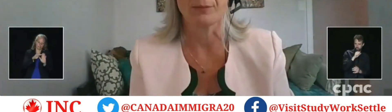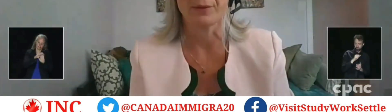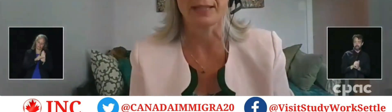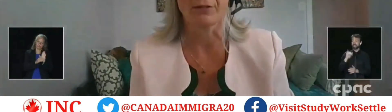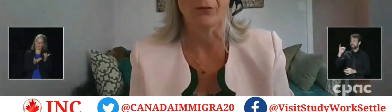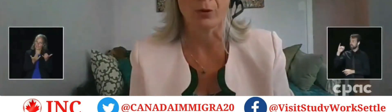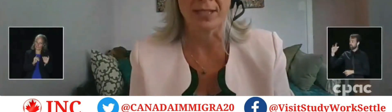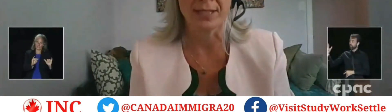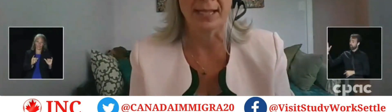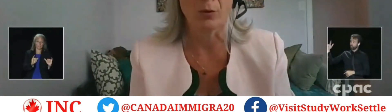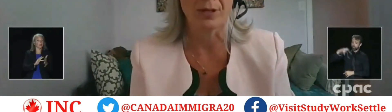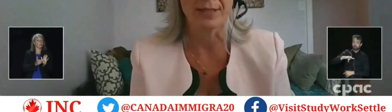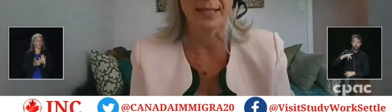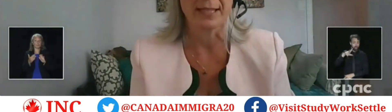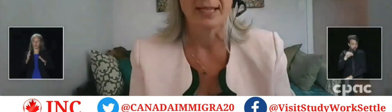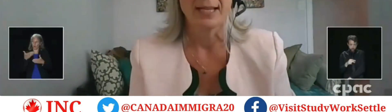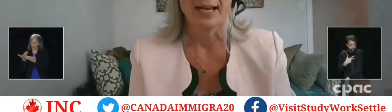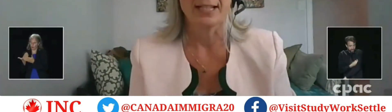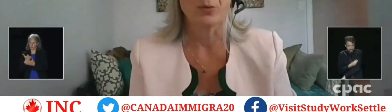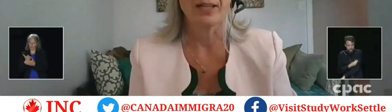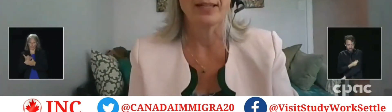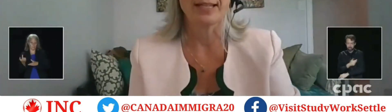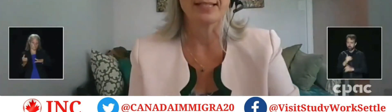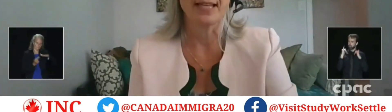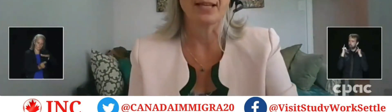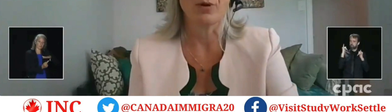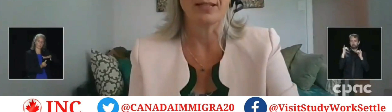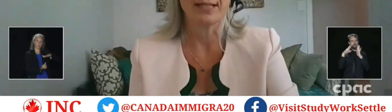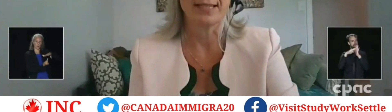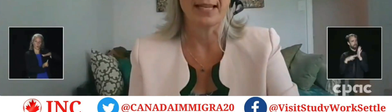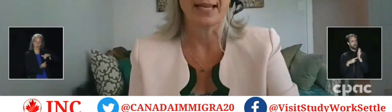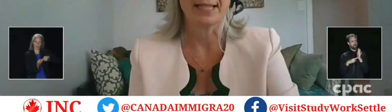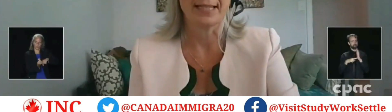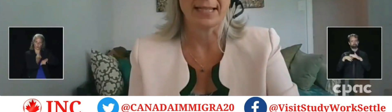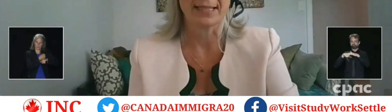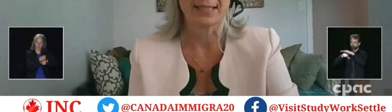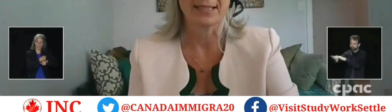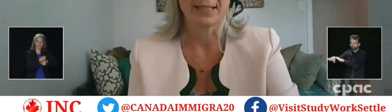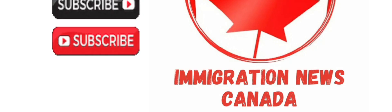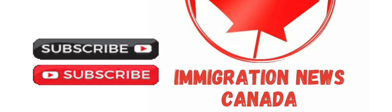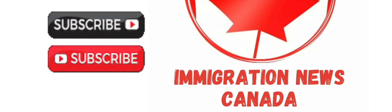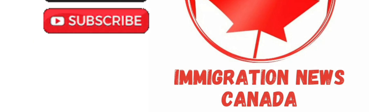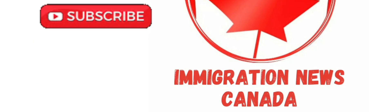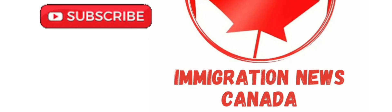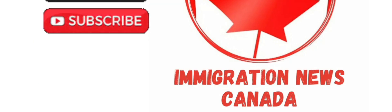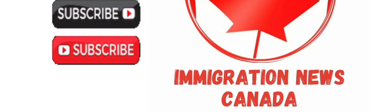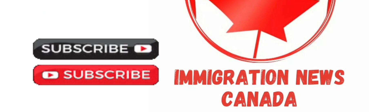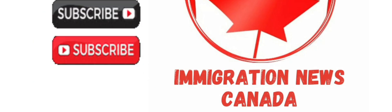required to complete their 14-day quarantine, as well as day one and day eight tests.